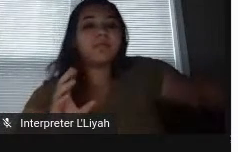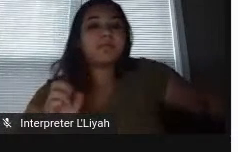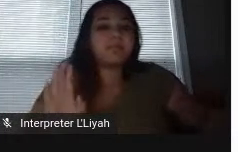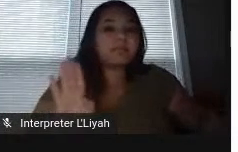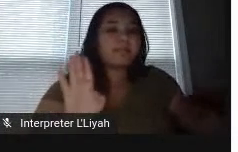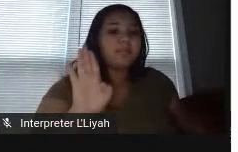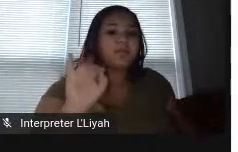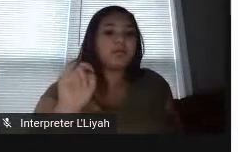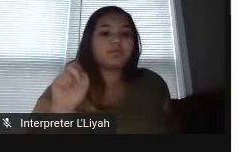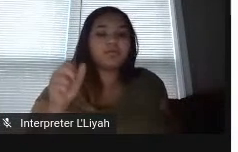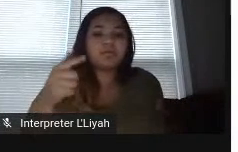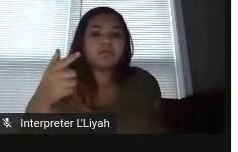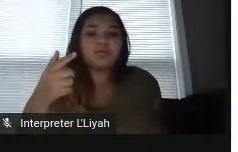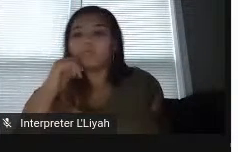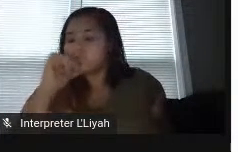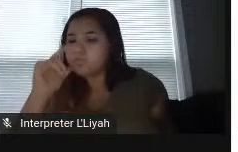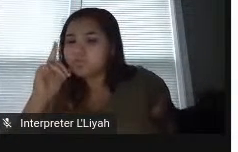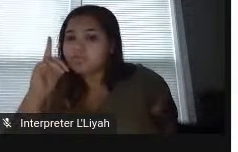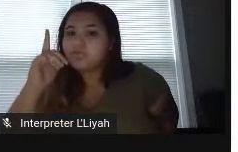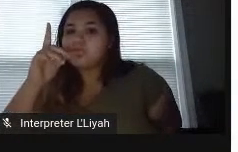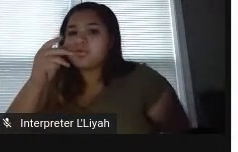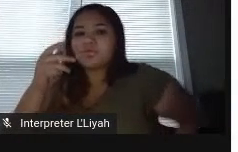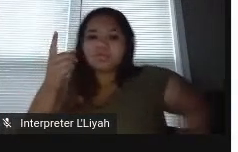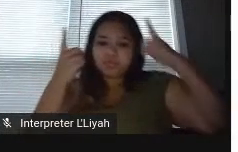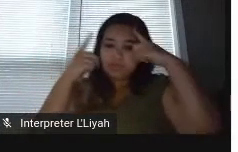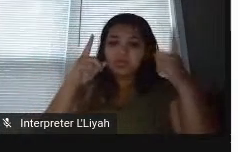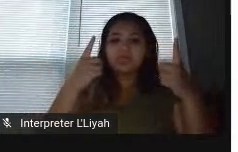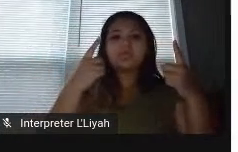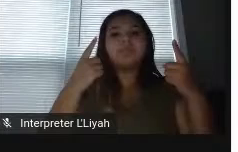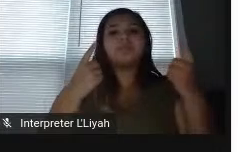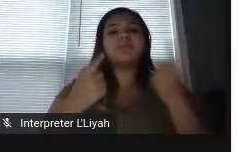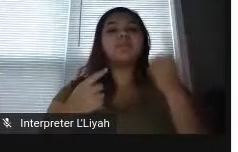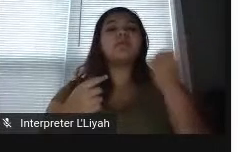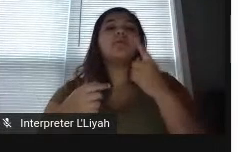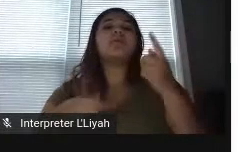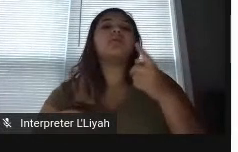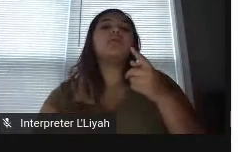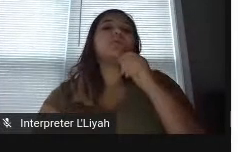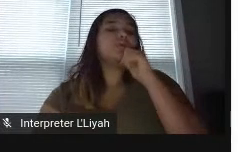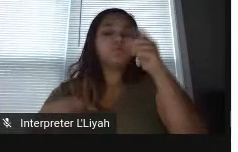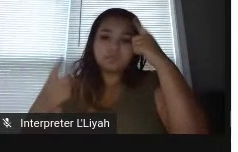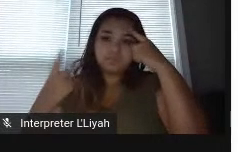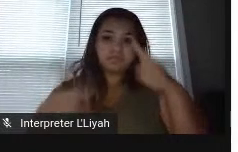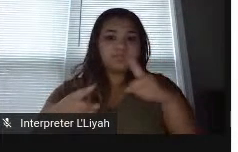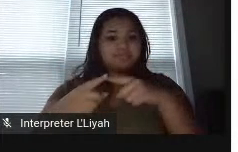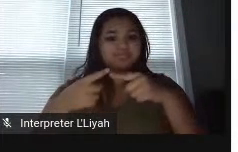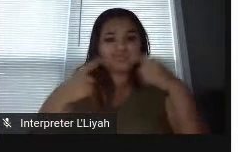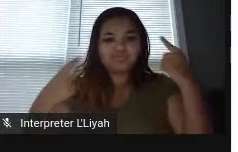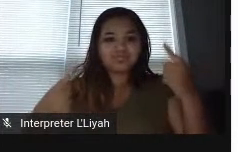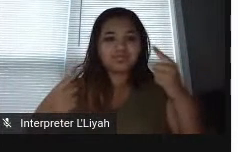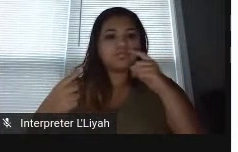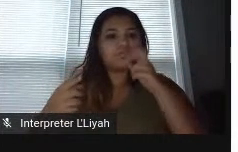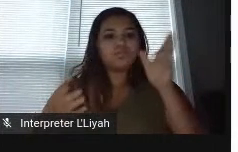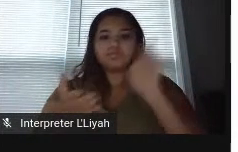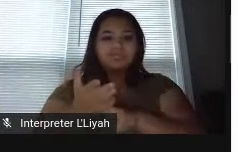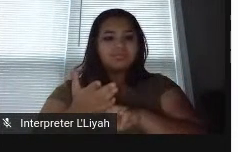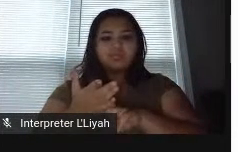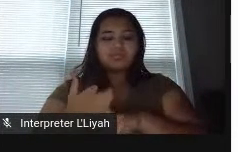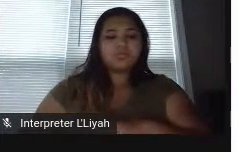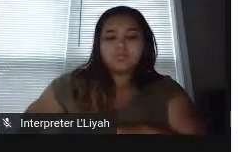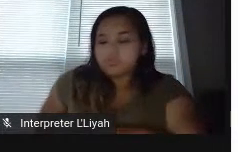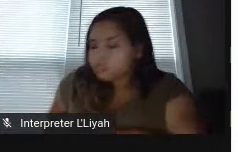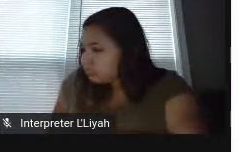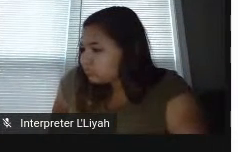you do not agree with something, you tell them, you address it. If you don't agree with what they put in the IEP, don't sign it.